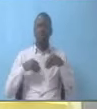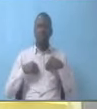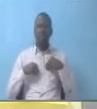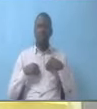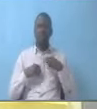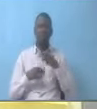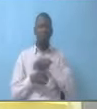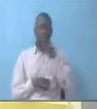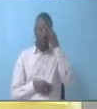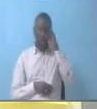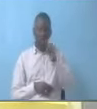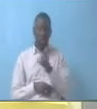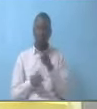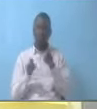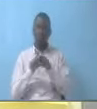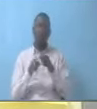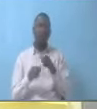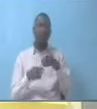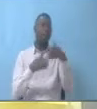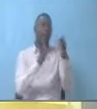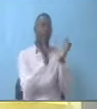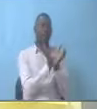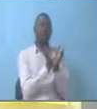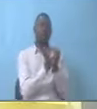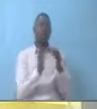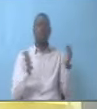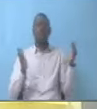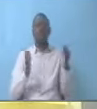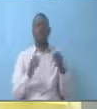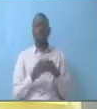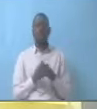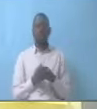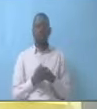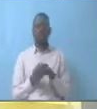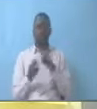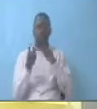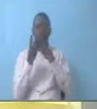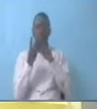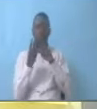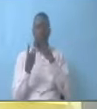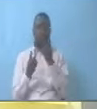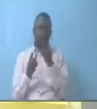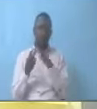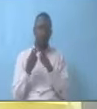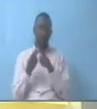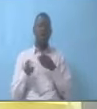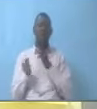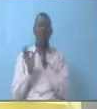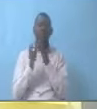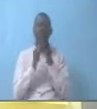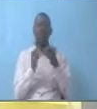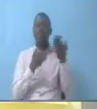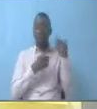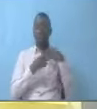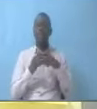ndek anduma ak ñi oppo. Secondly, ñaarel bi, I've explained my dilemma.